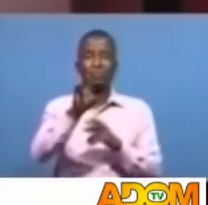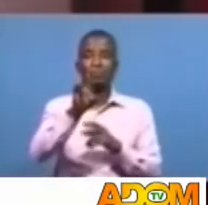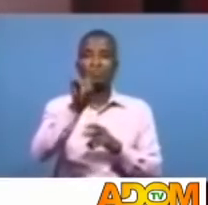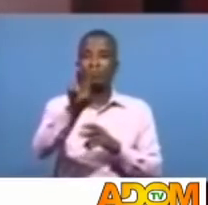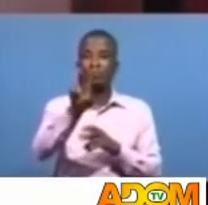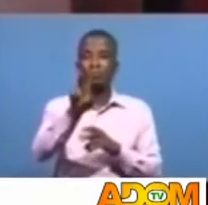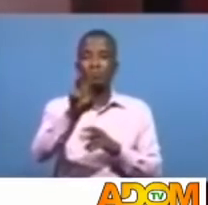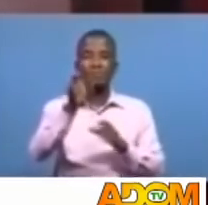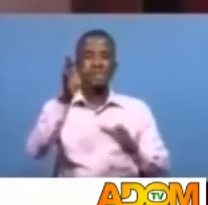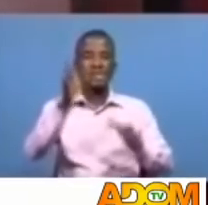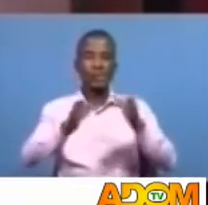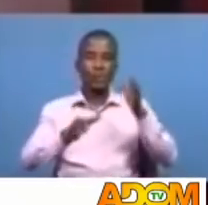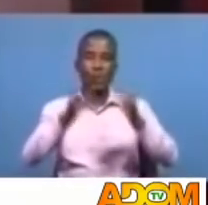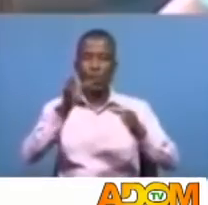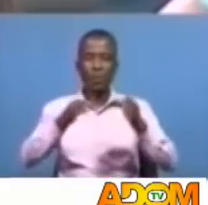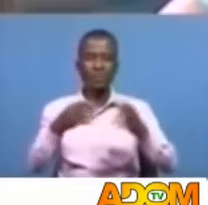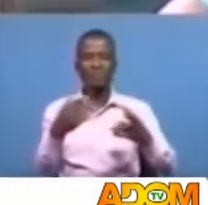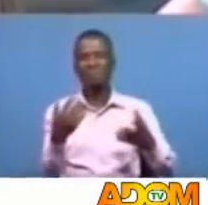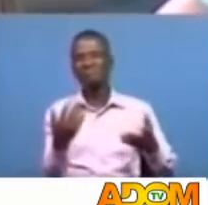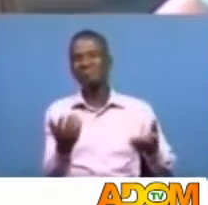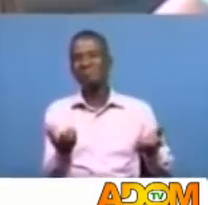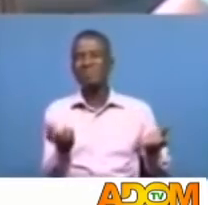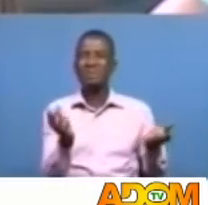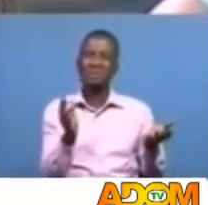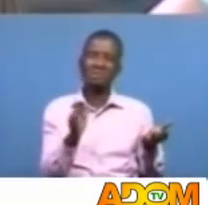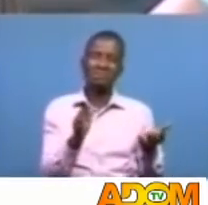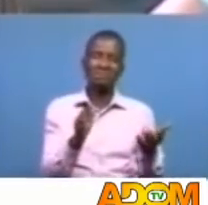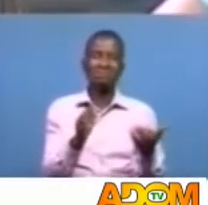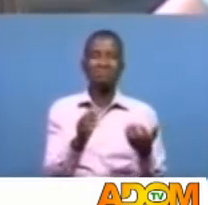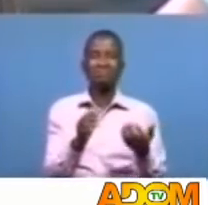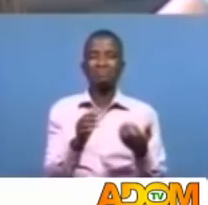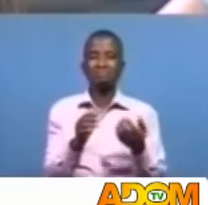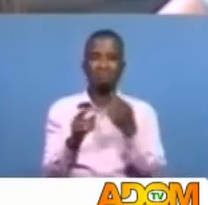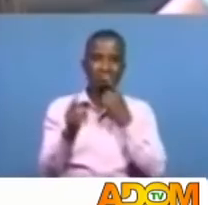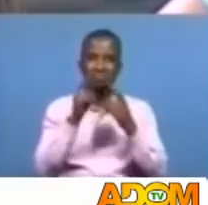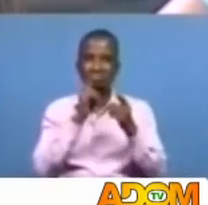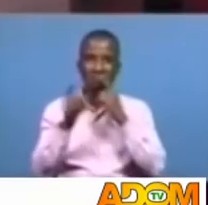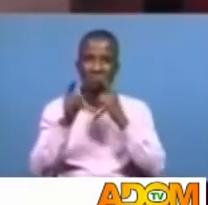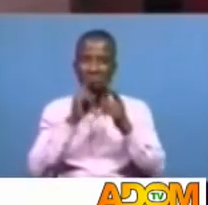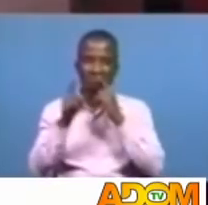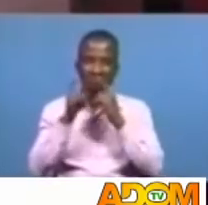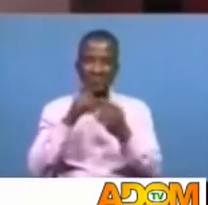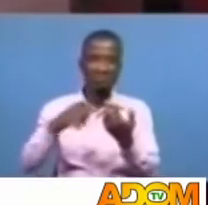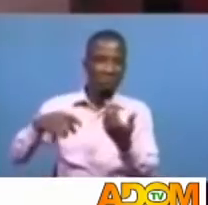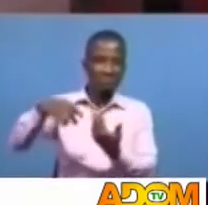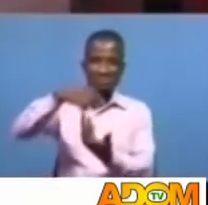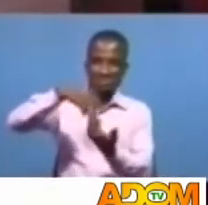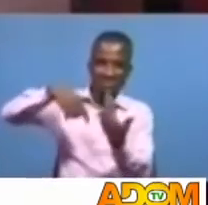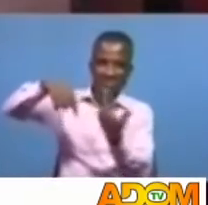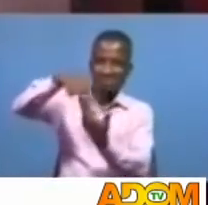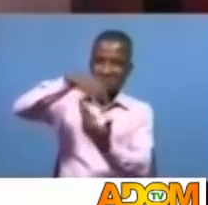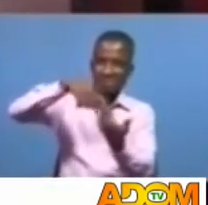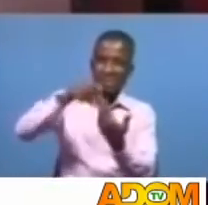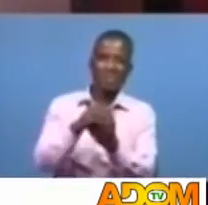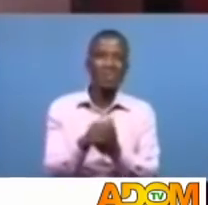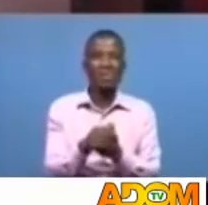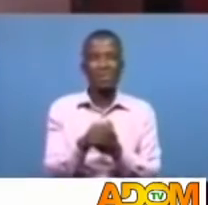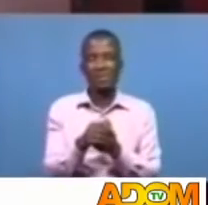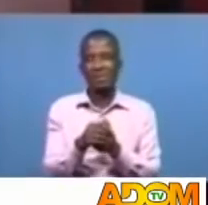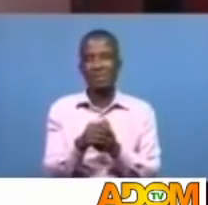court was per incurium of section 72 are